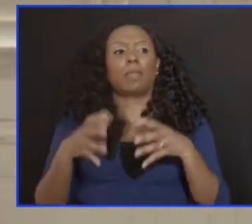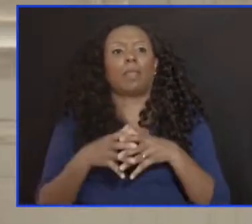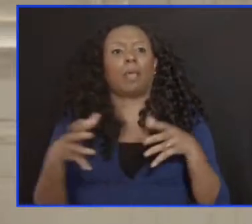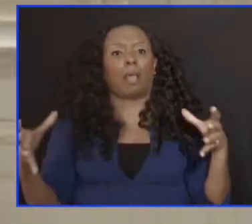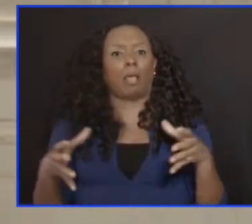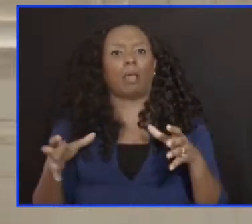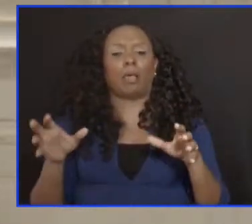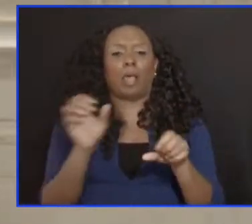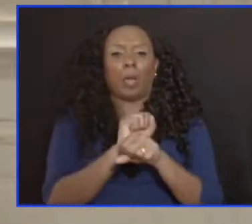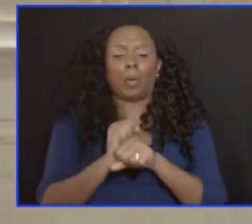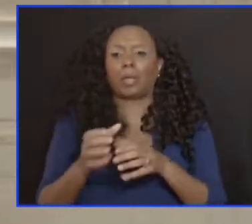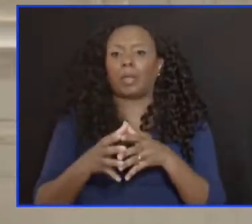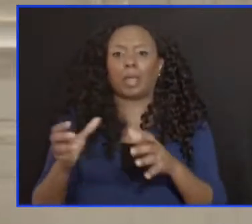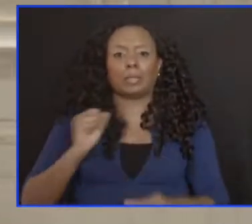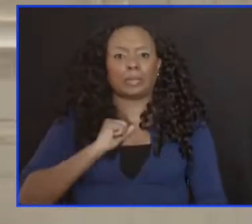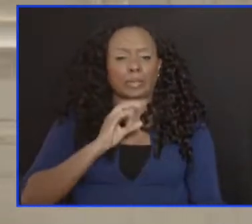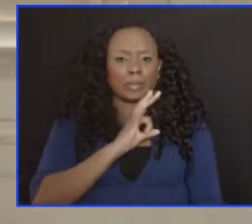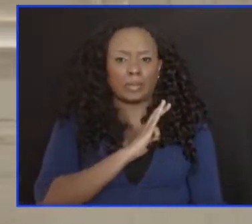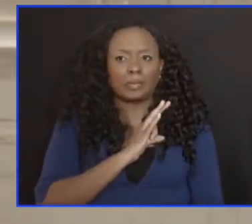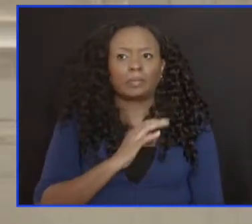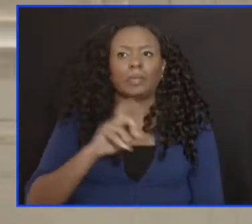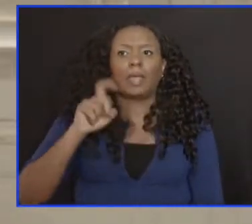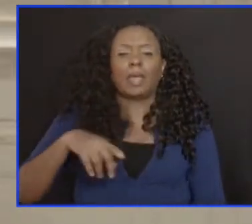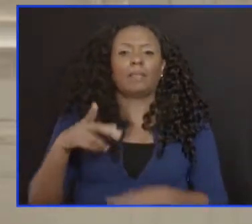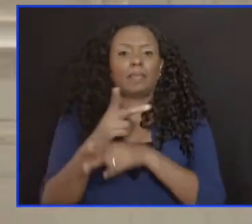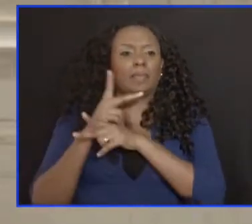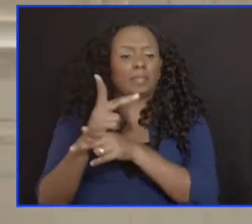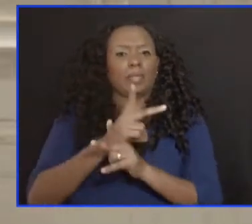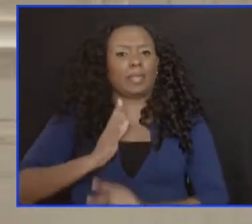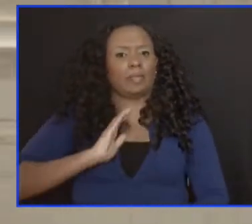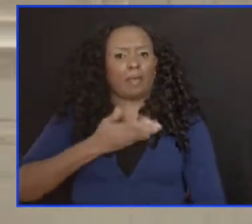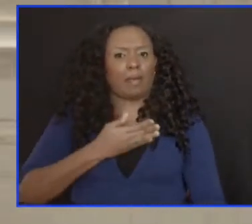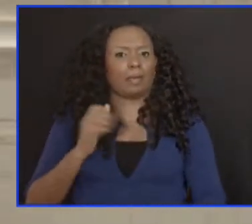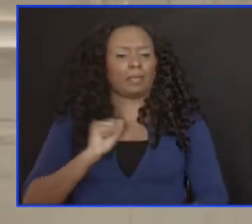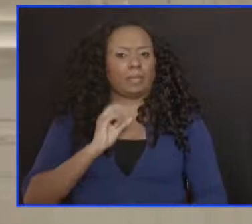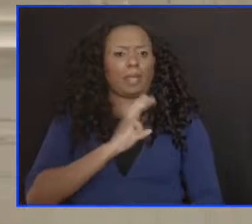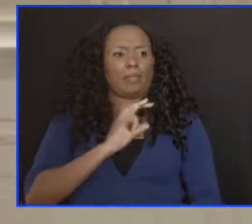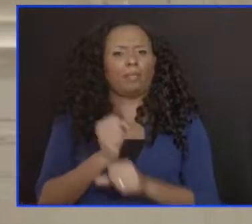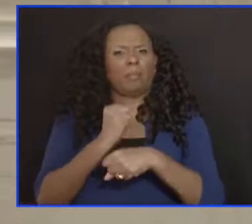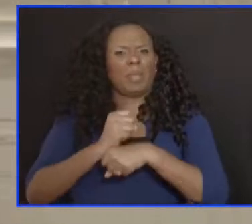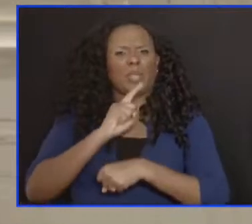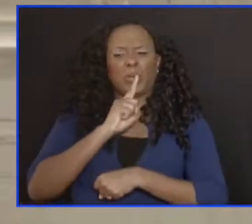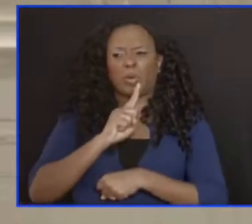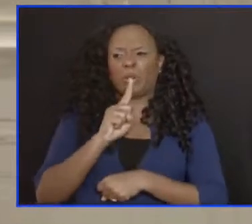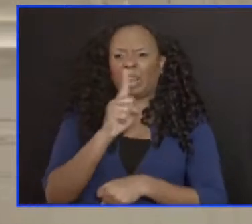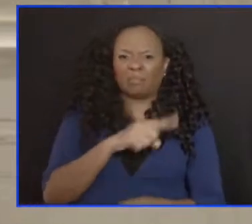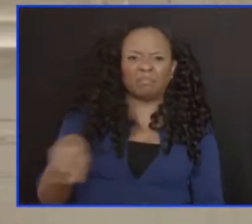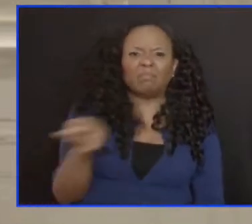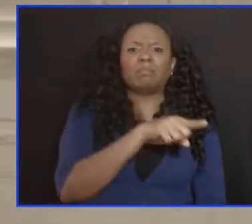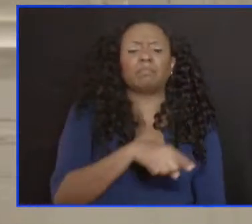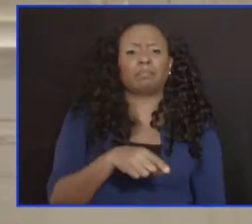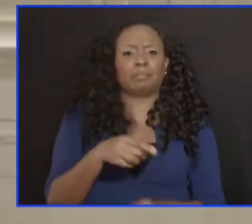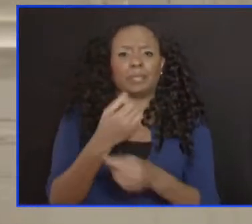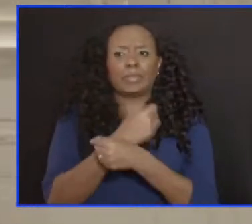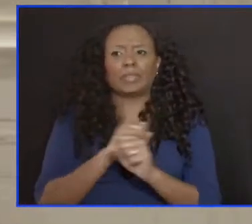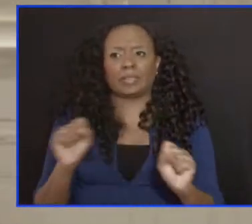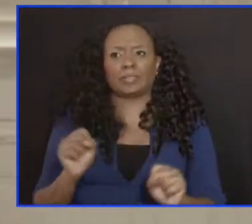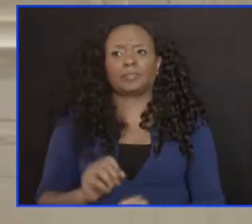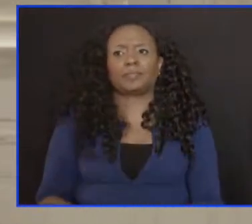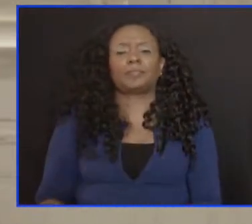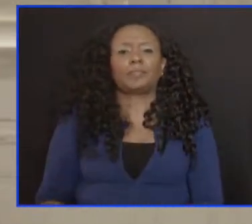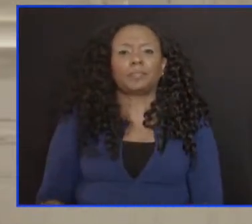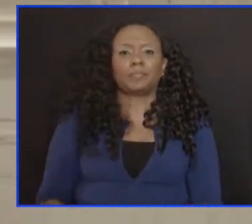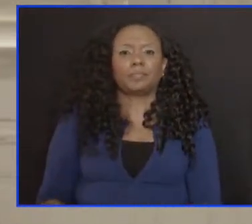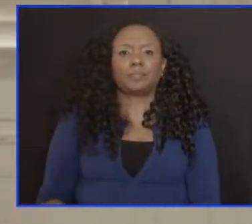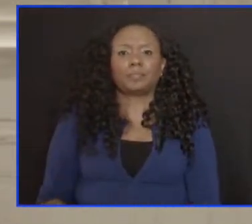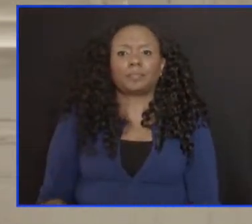is to make sure we take care of them. And take care of them and make sure that they're safe. So when we've done that, we will take the opportunity to speak to those relatives. And we're